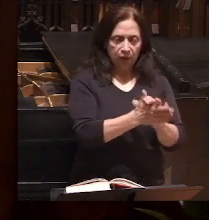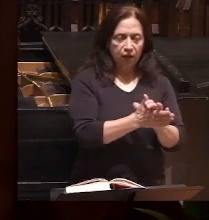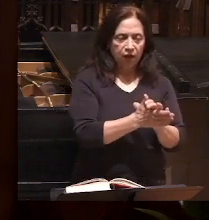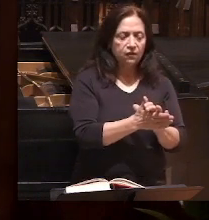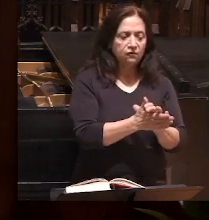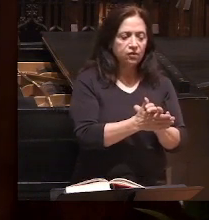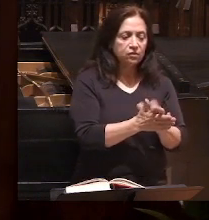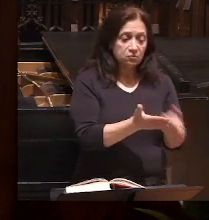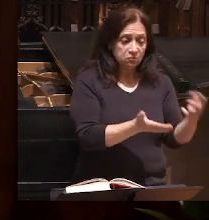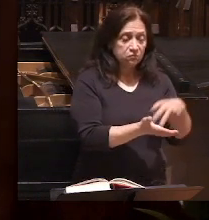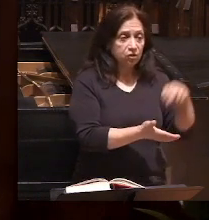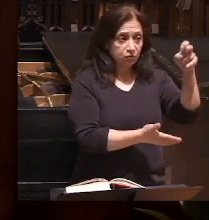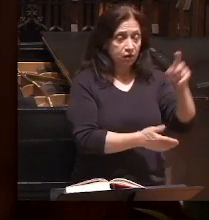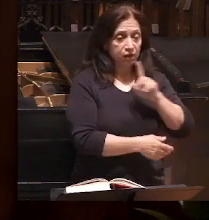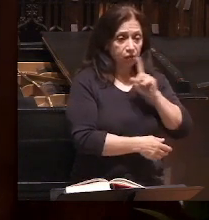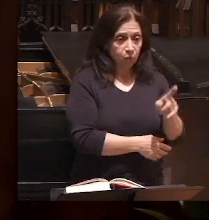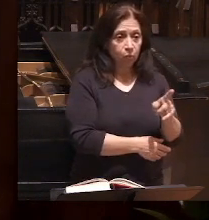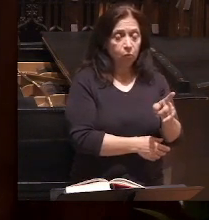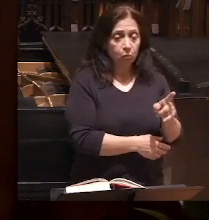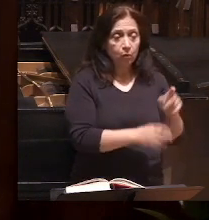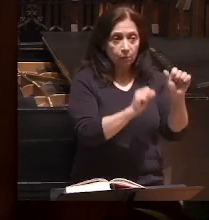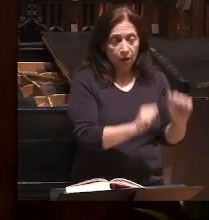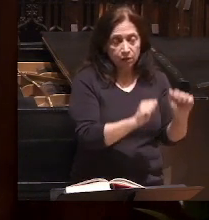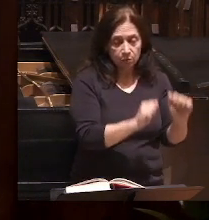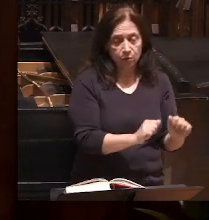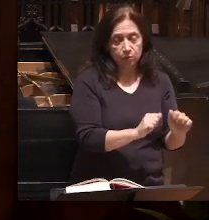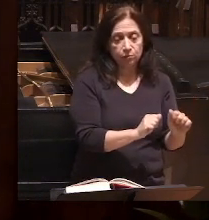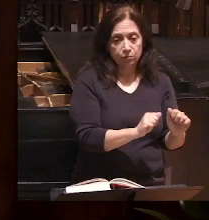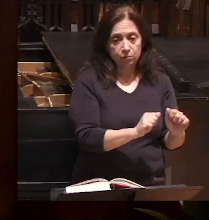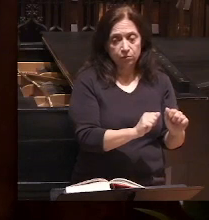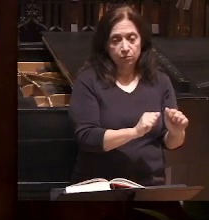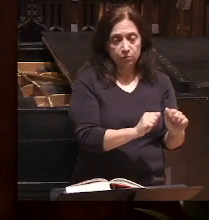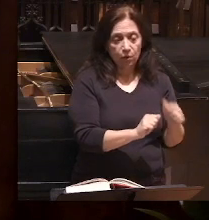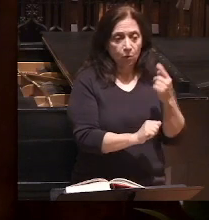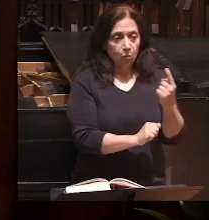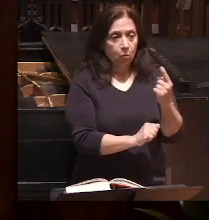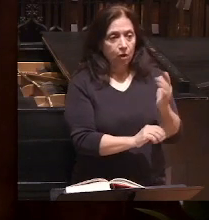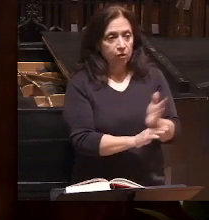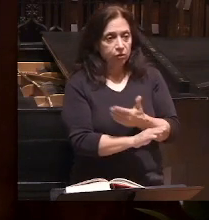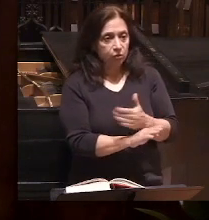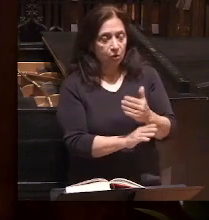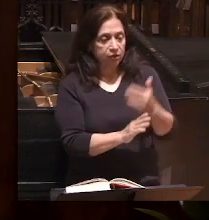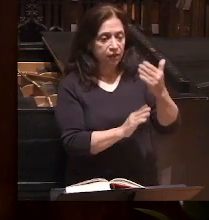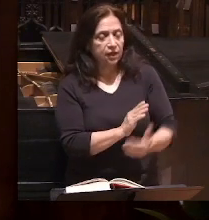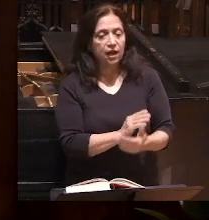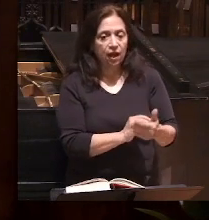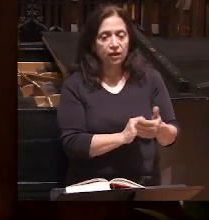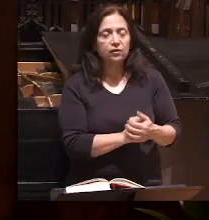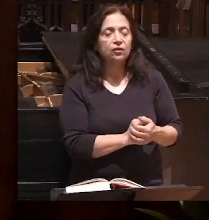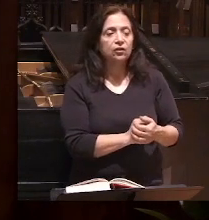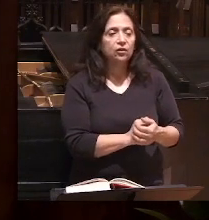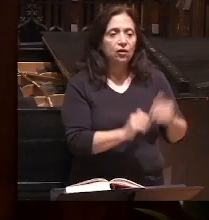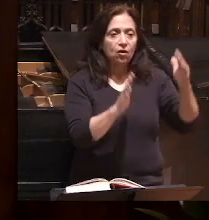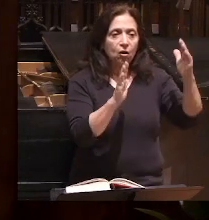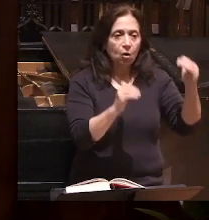resurrection is indeed still possible. One of the songs near the end of the oratorio is Hope is